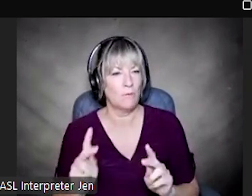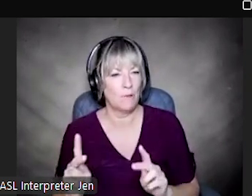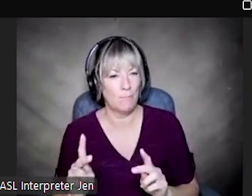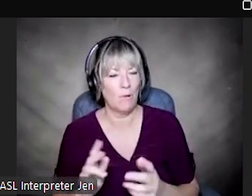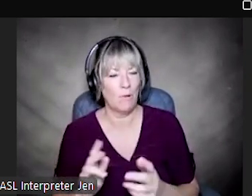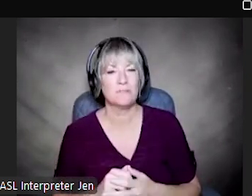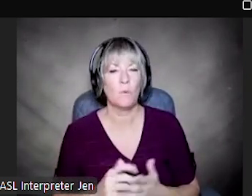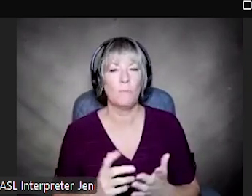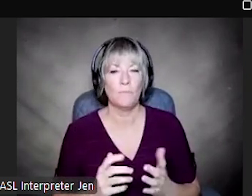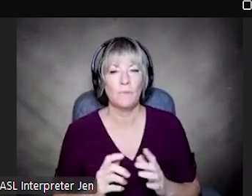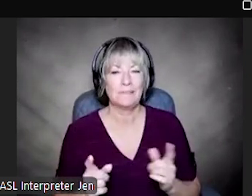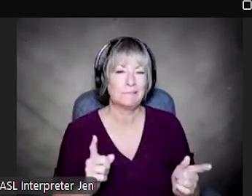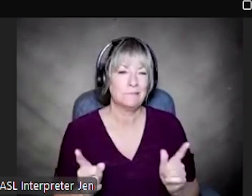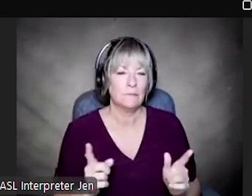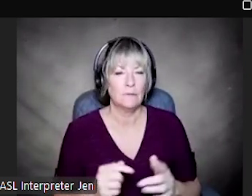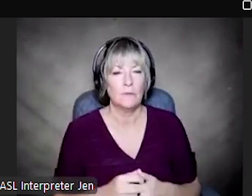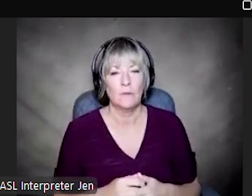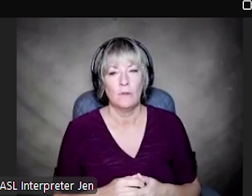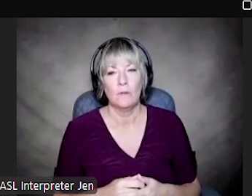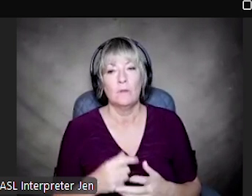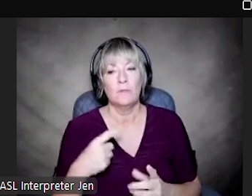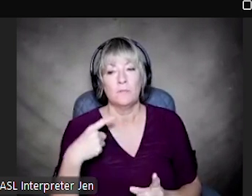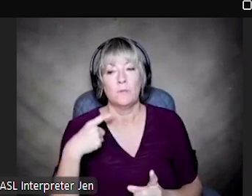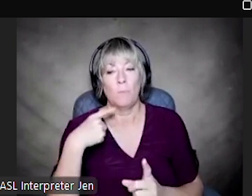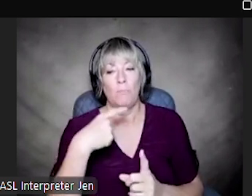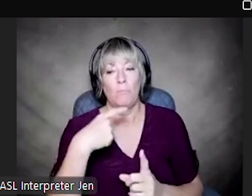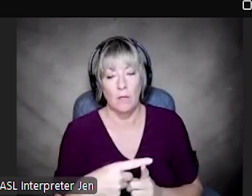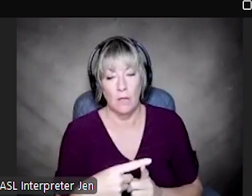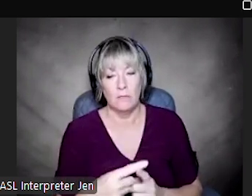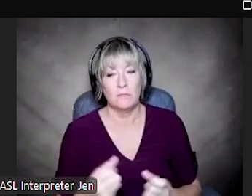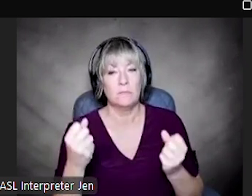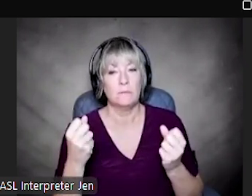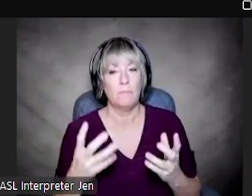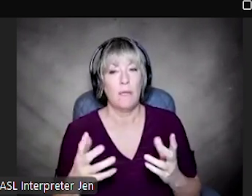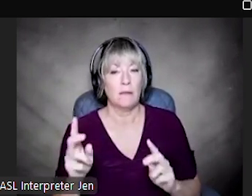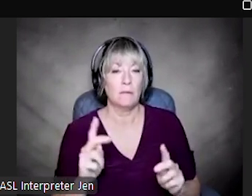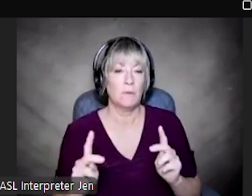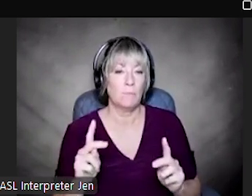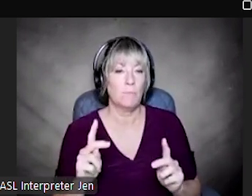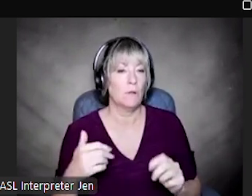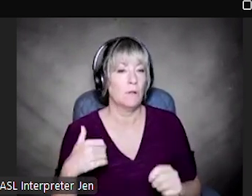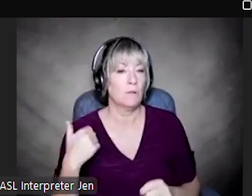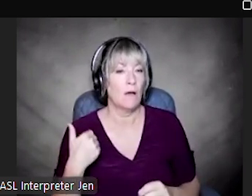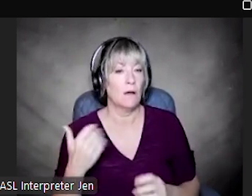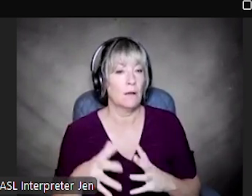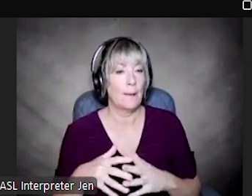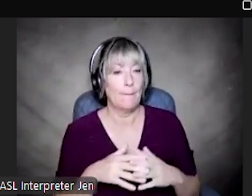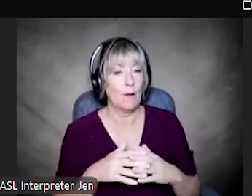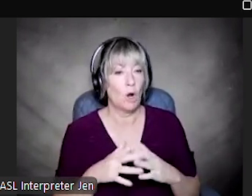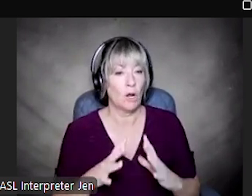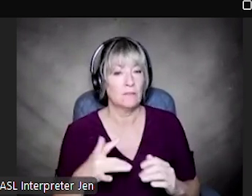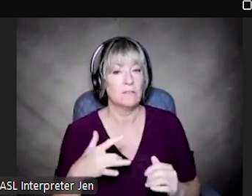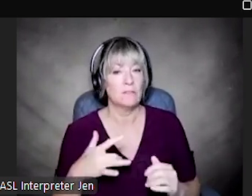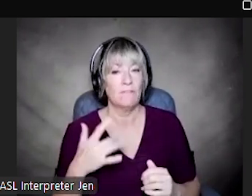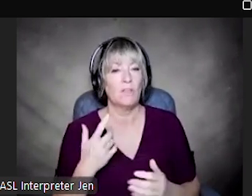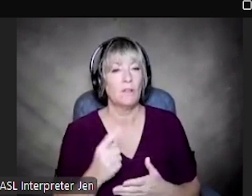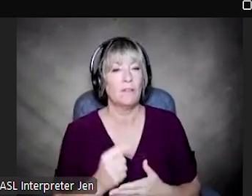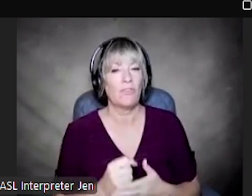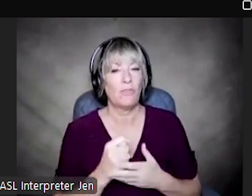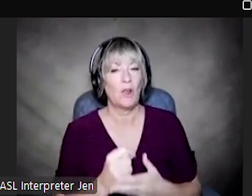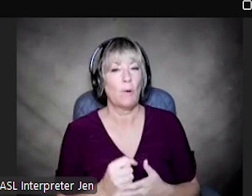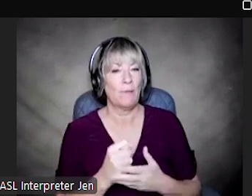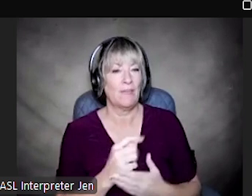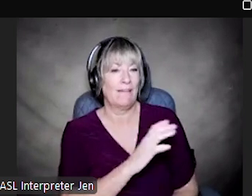situations. And so, on top of that, many folks, many young Americans feel like therapy,